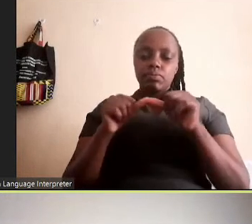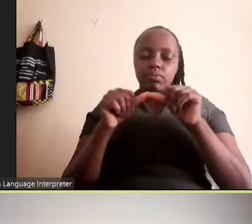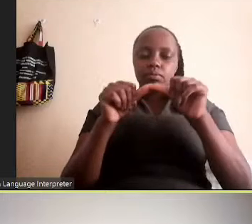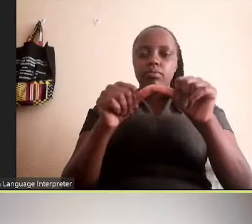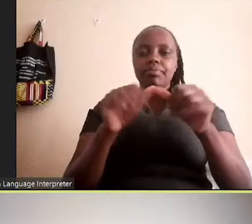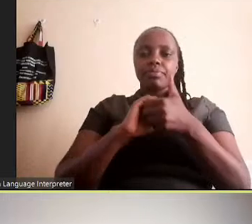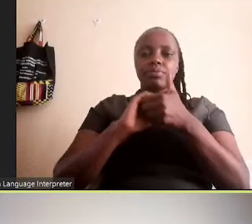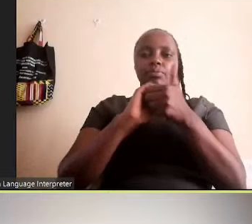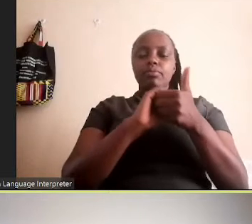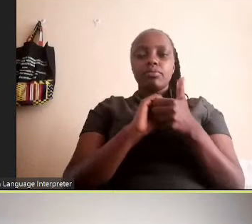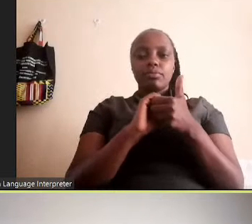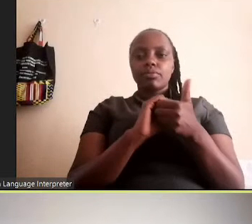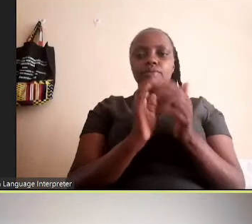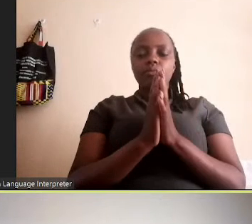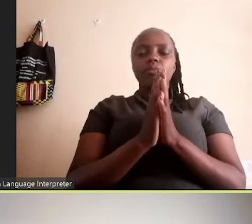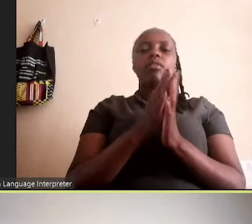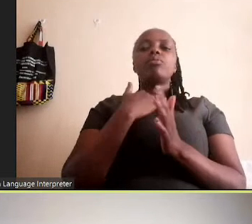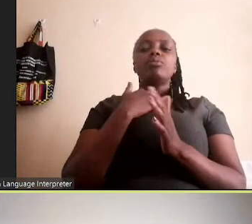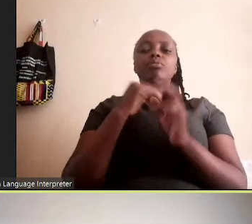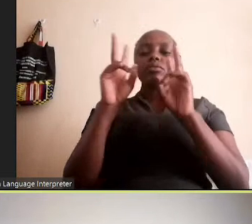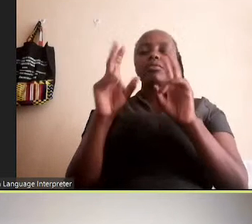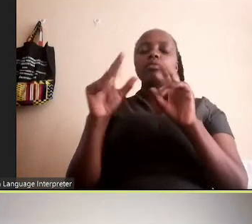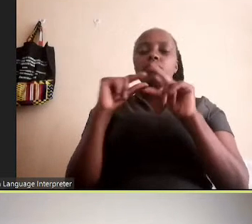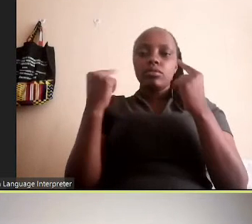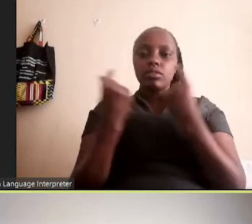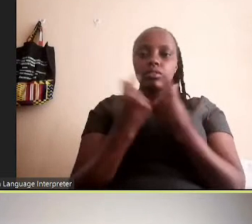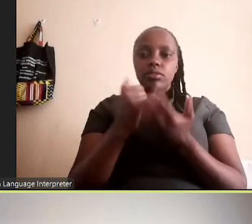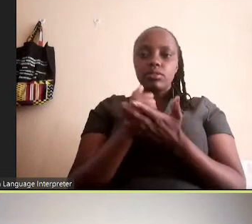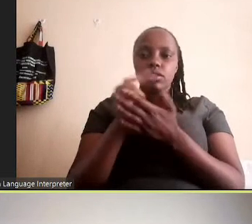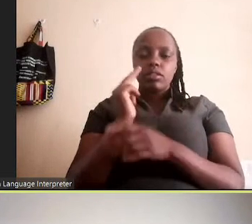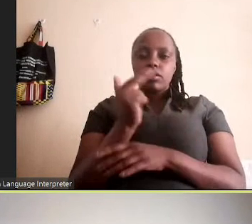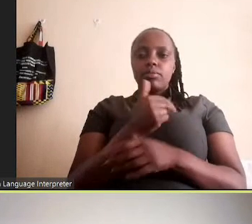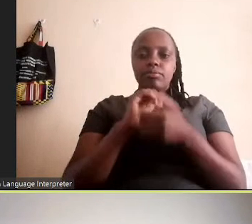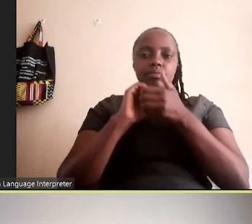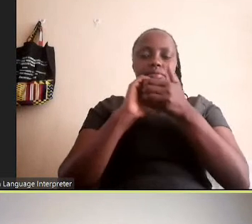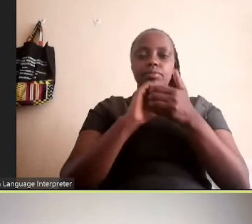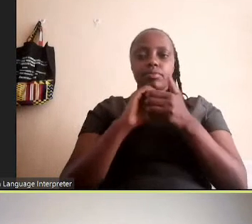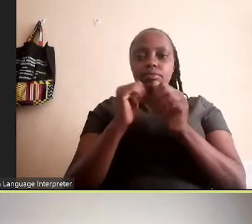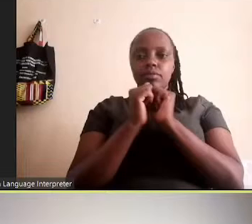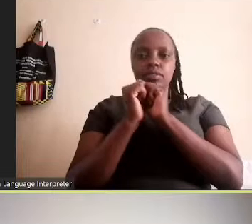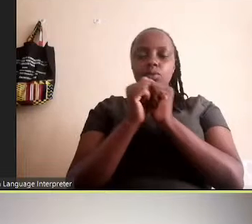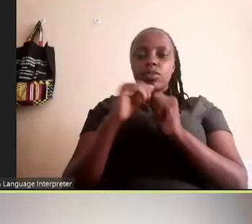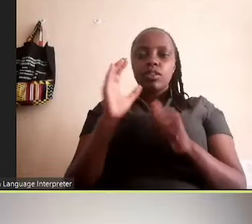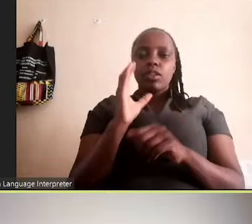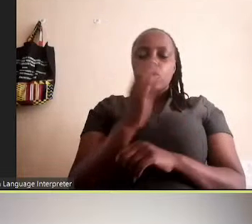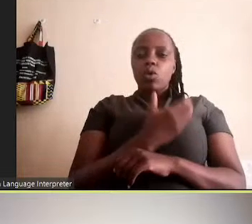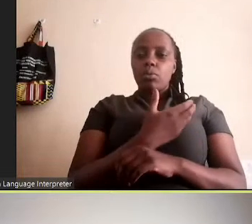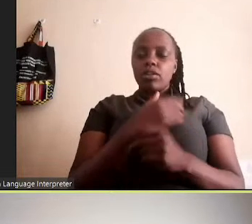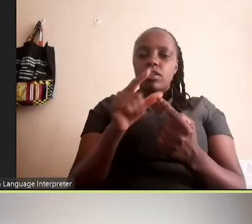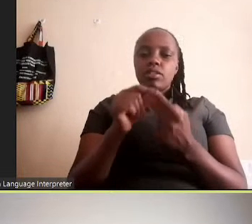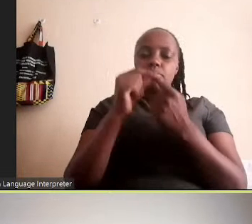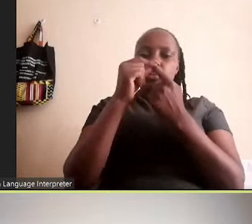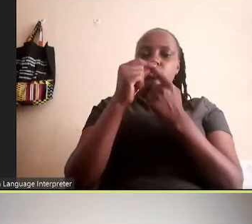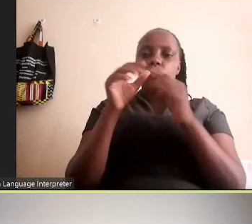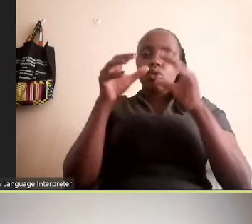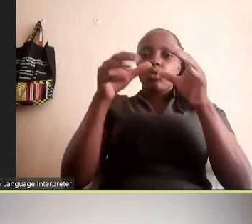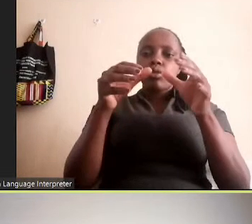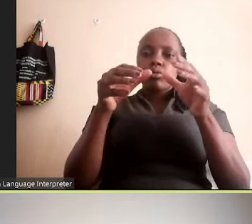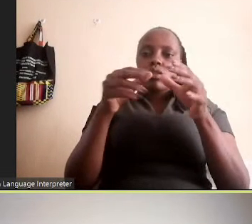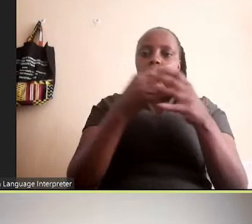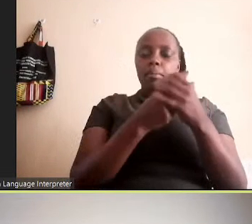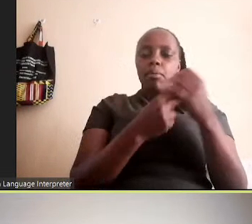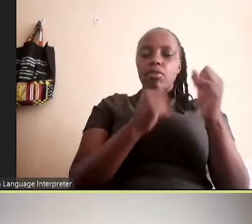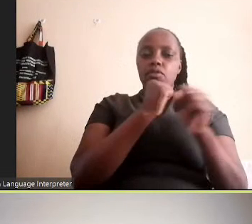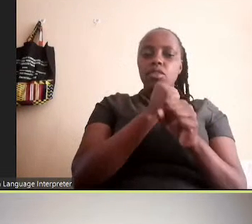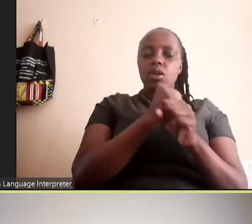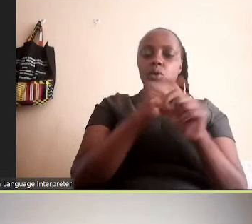we want the thematic groups to then help us to engage with the committee special rapporteurs or the working groups, as